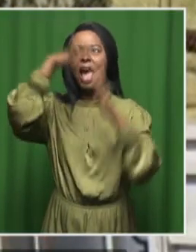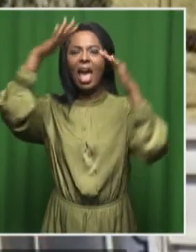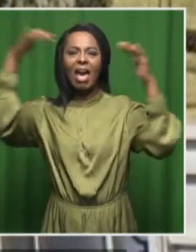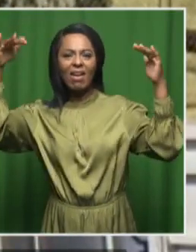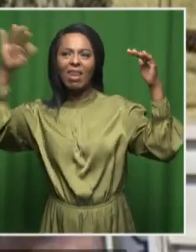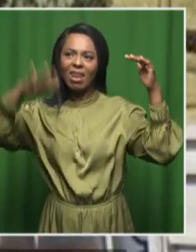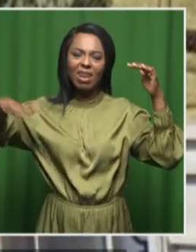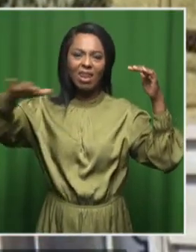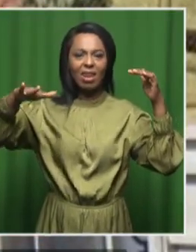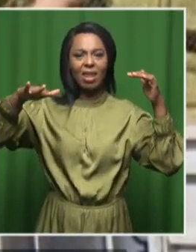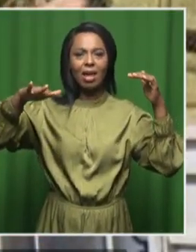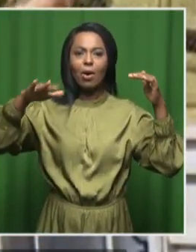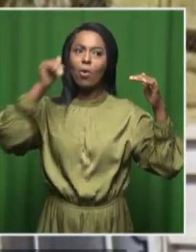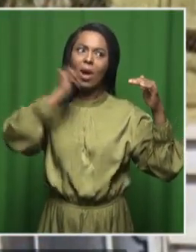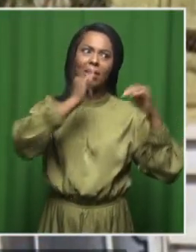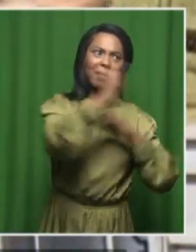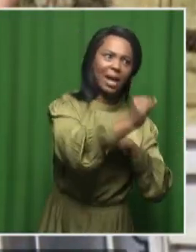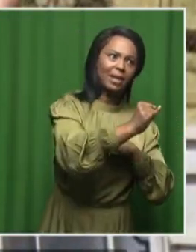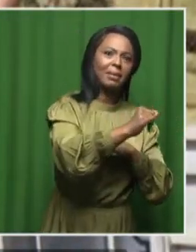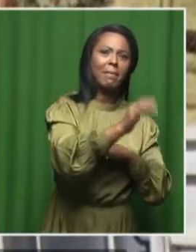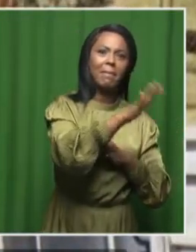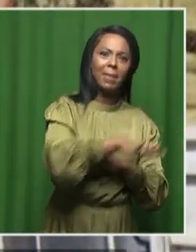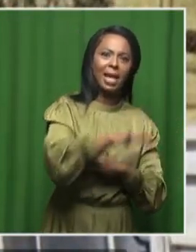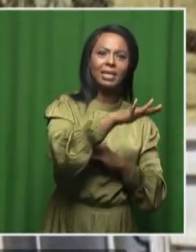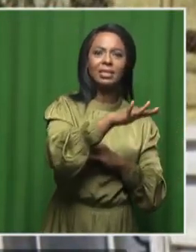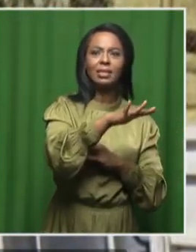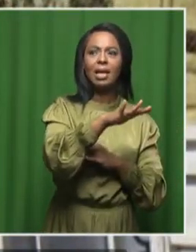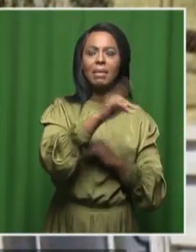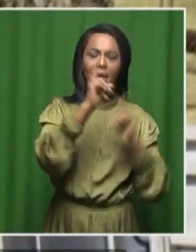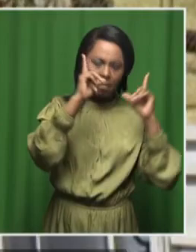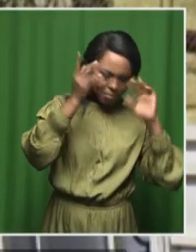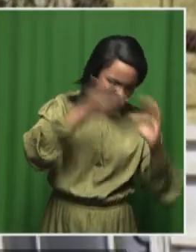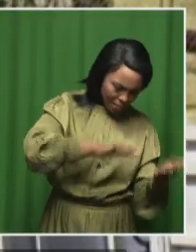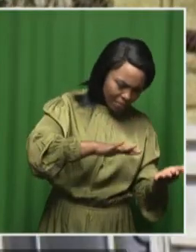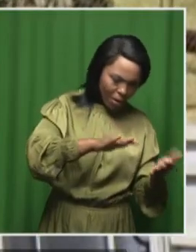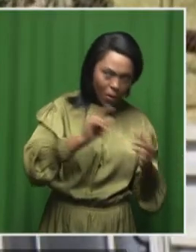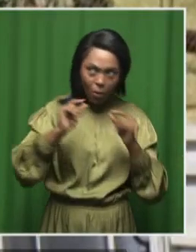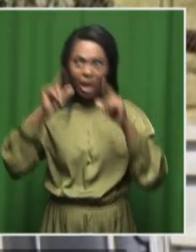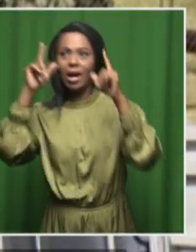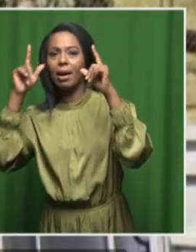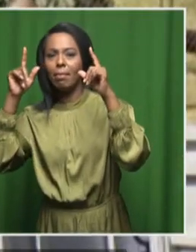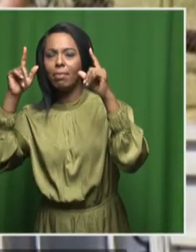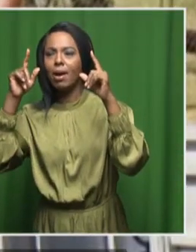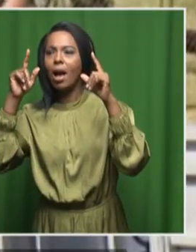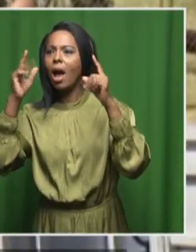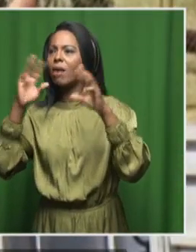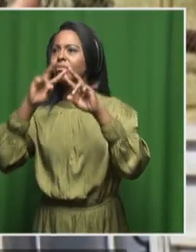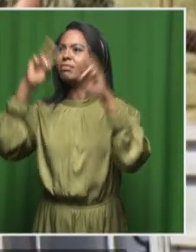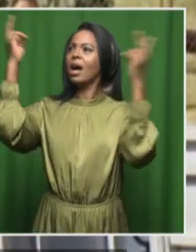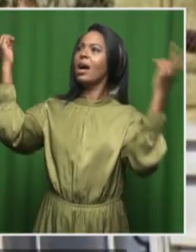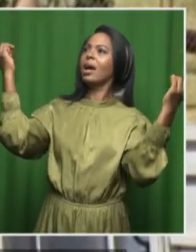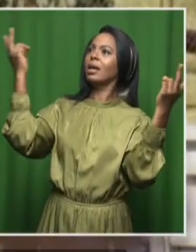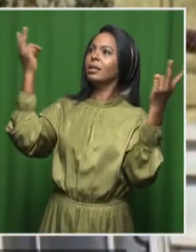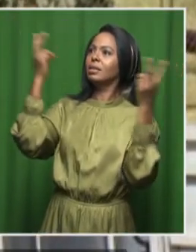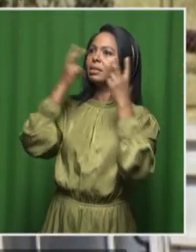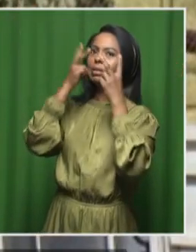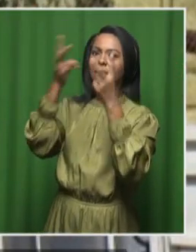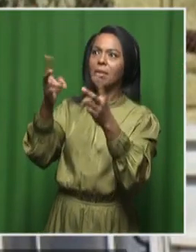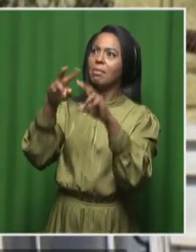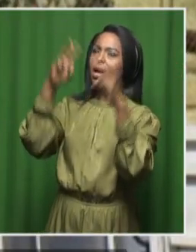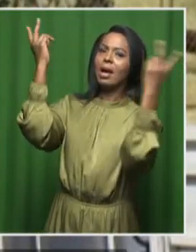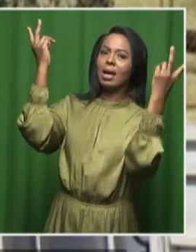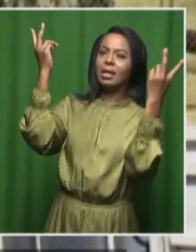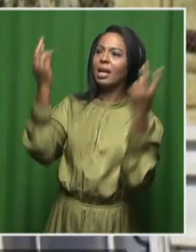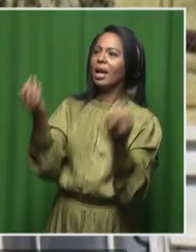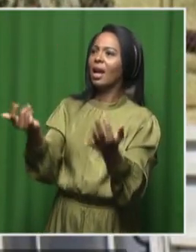bad place. I die, I wake up, everything is different. I have grass, I have tree, I see other animals. So I think it's